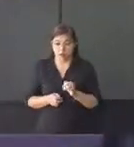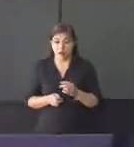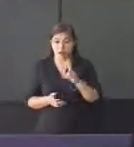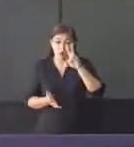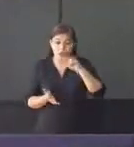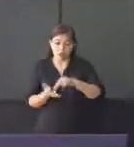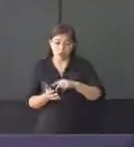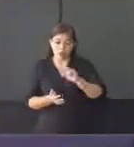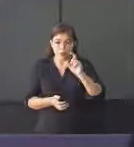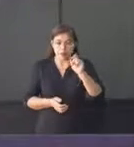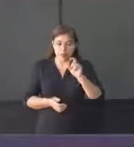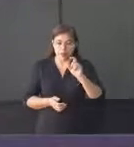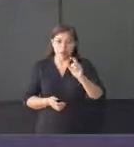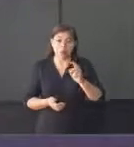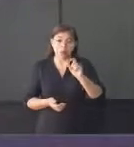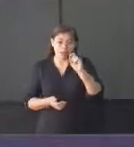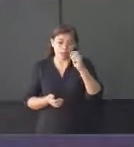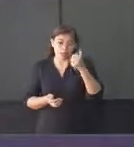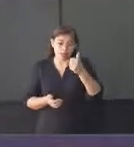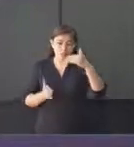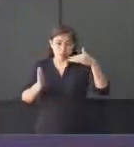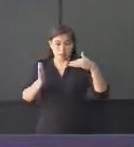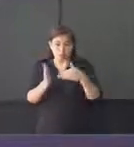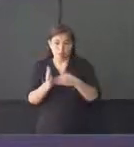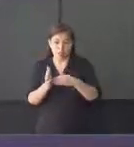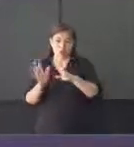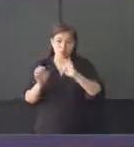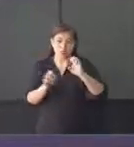Italy. In 2020,